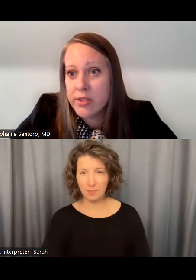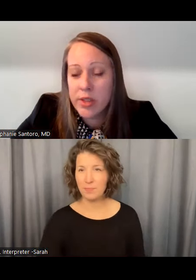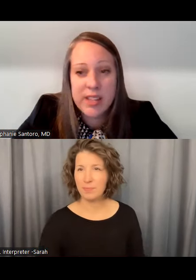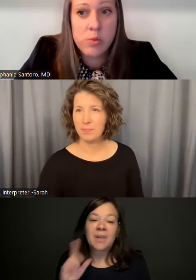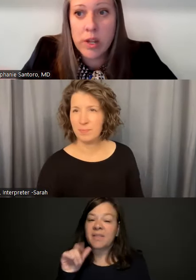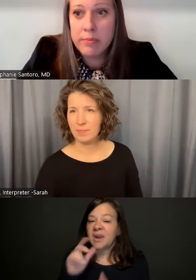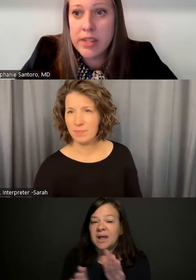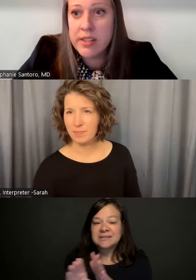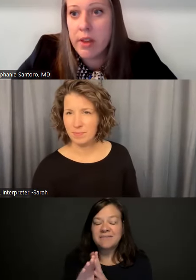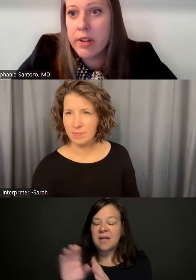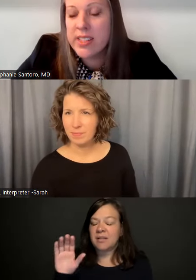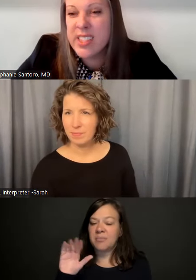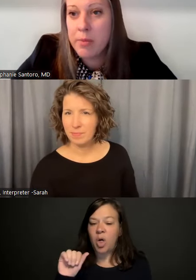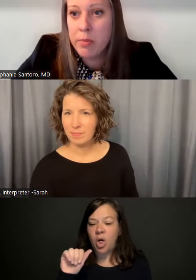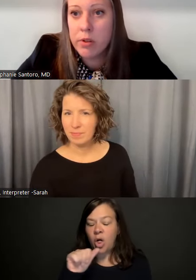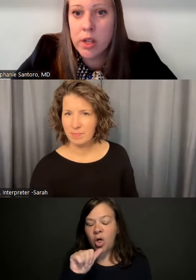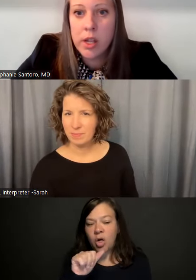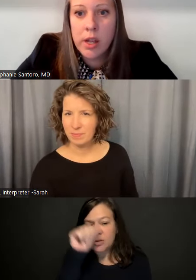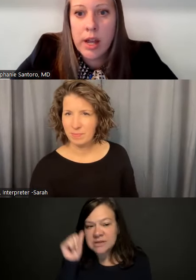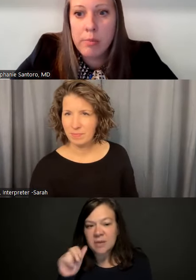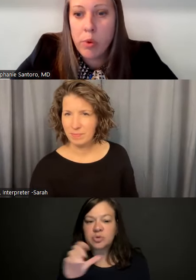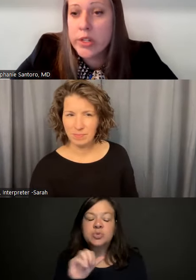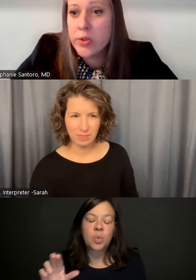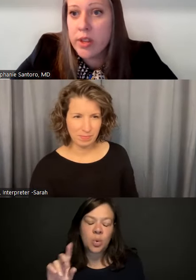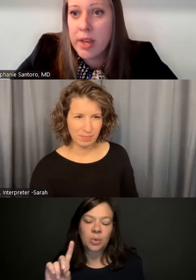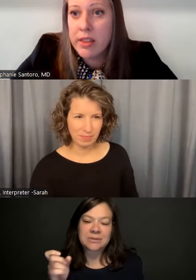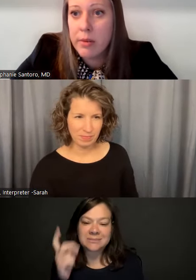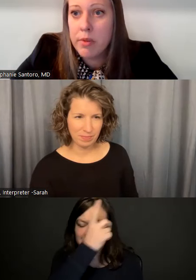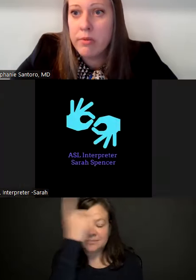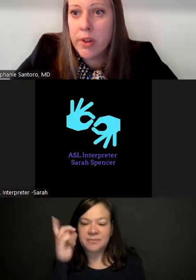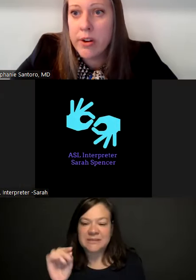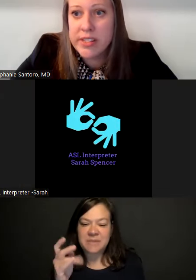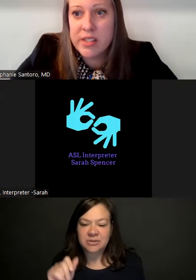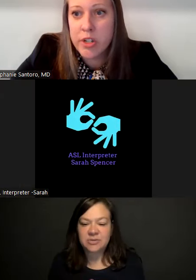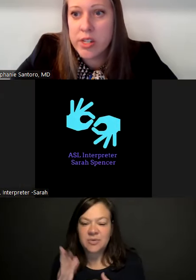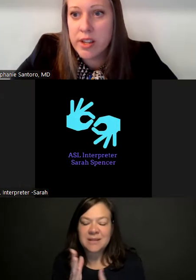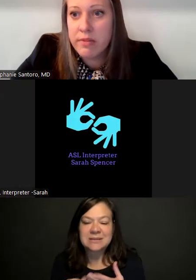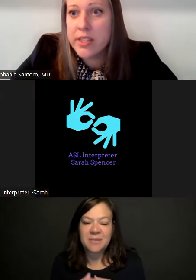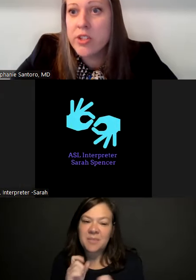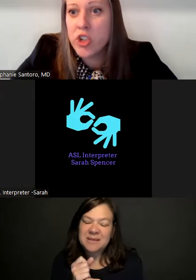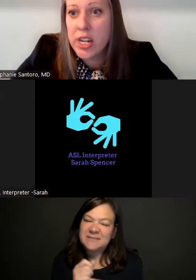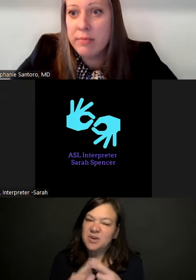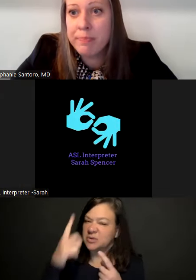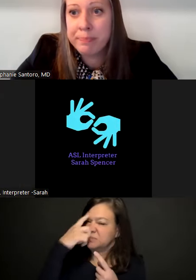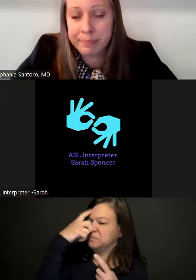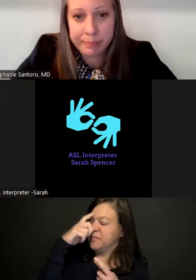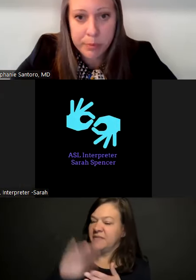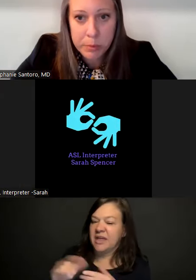dementia. So that's one piece of evidence that people point to that make them very suspicious of this